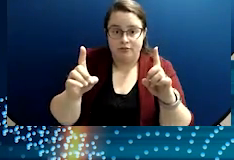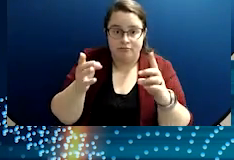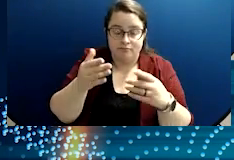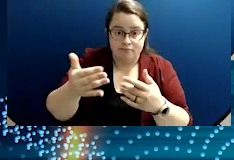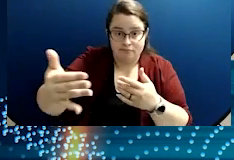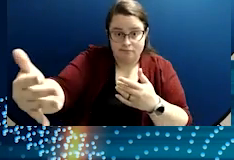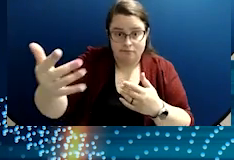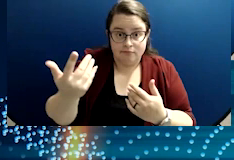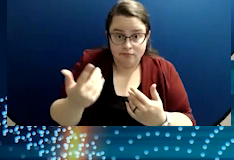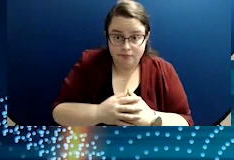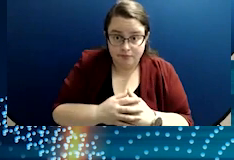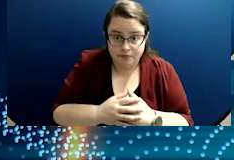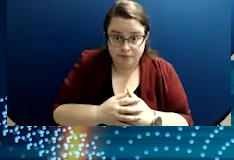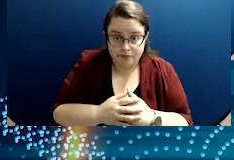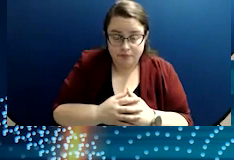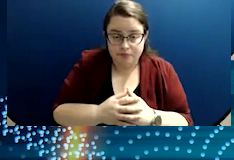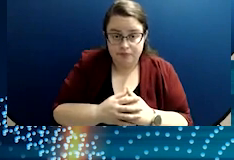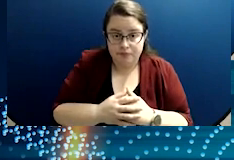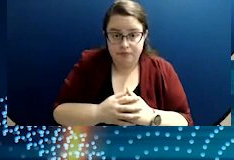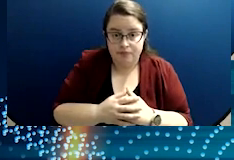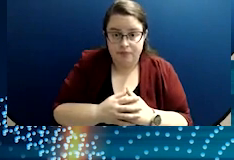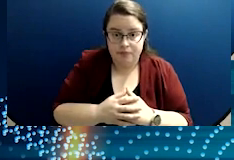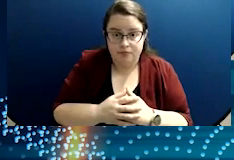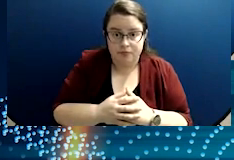right, this is the